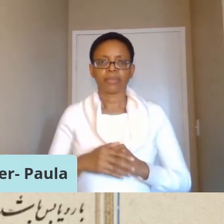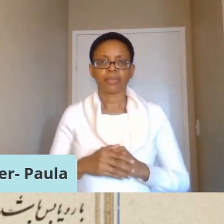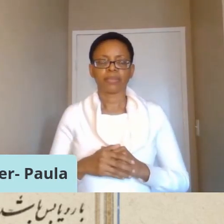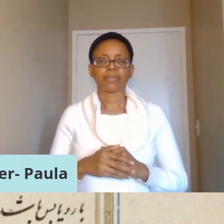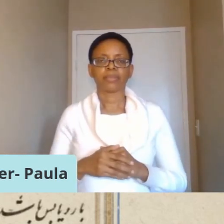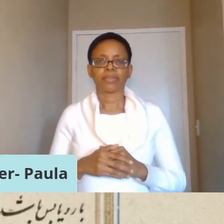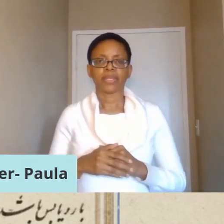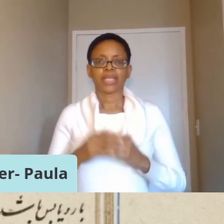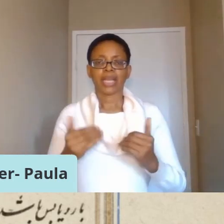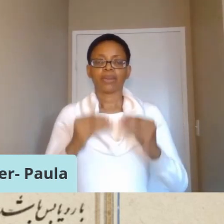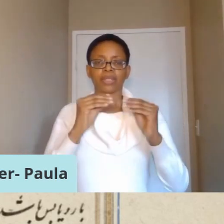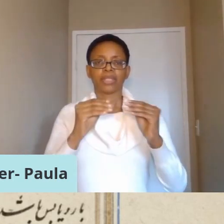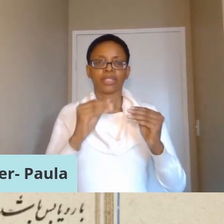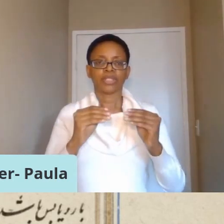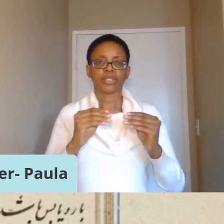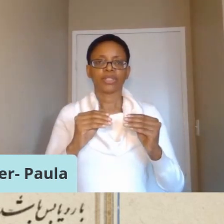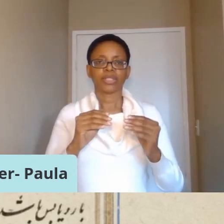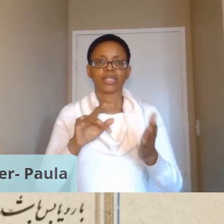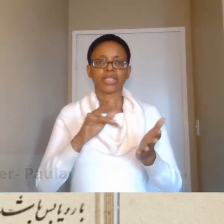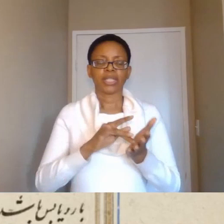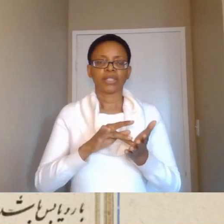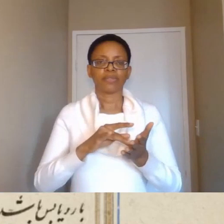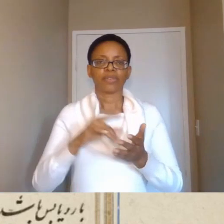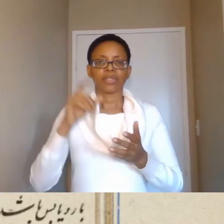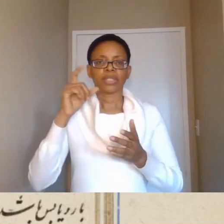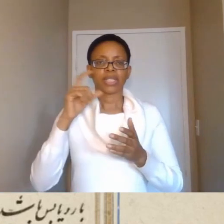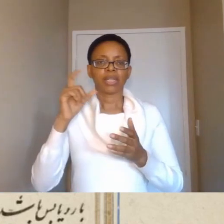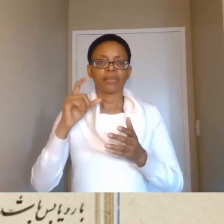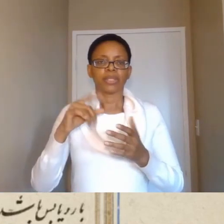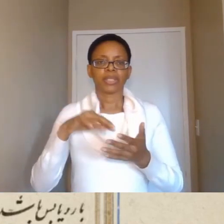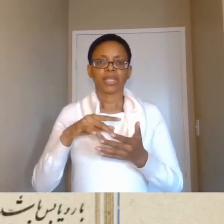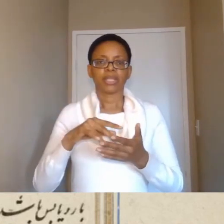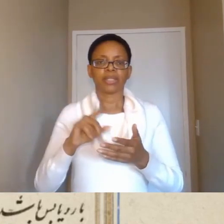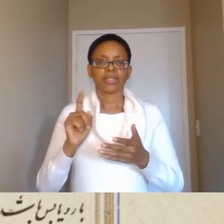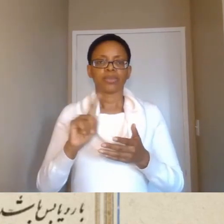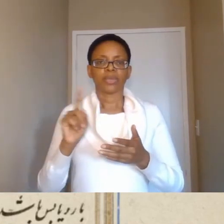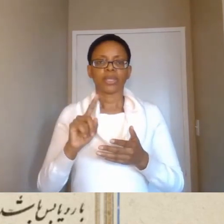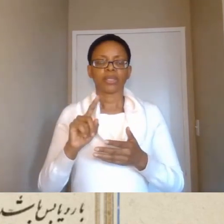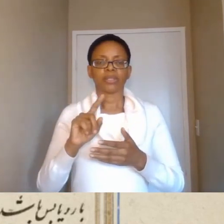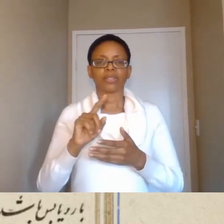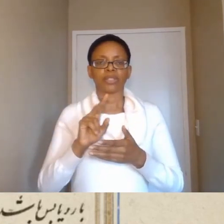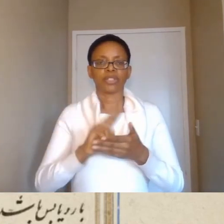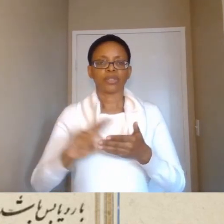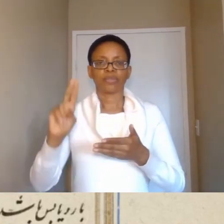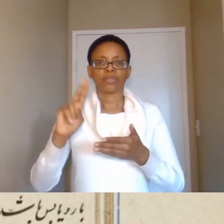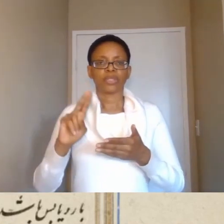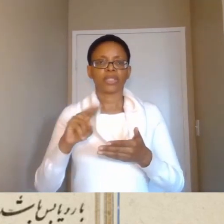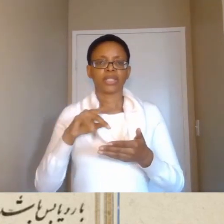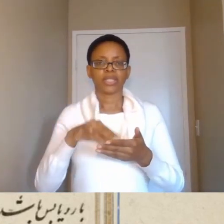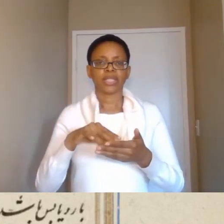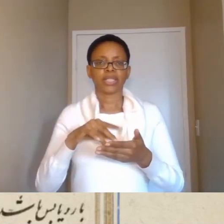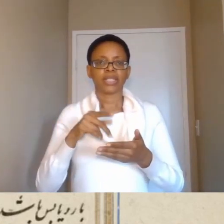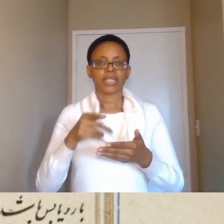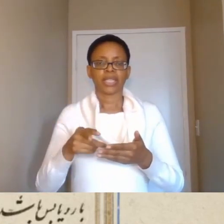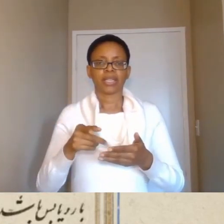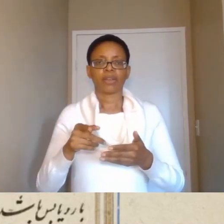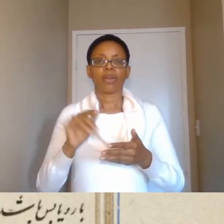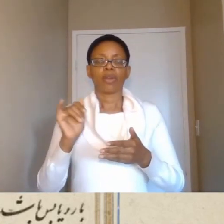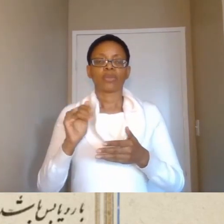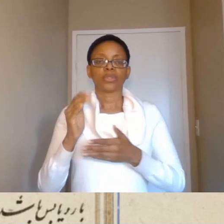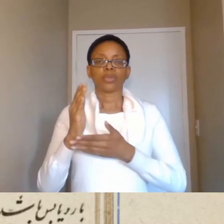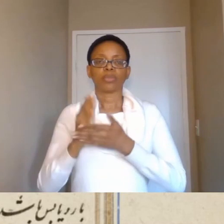Studies and Civilization at Charles Sturt University. He is also a part-time lecturer